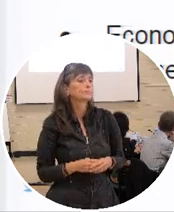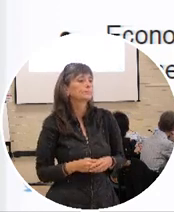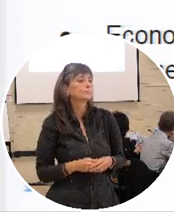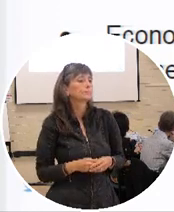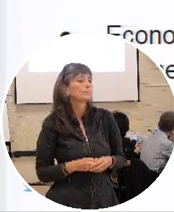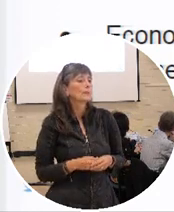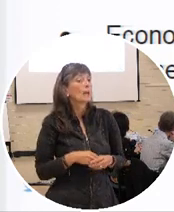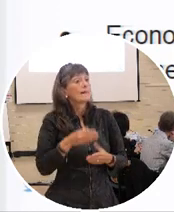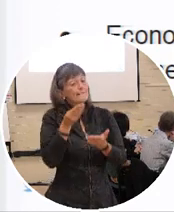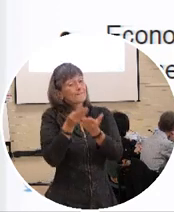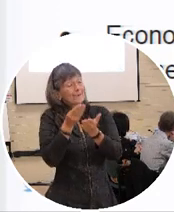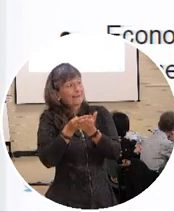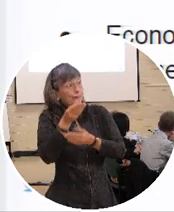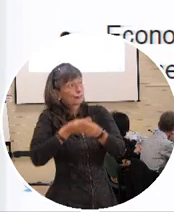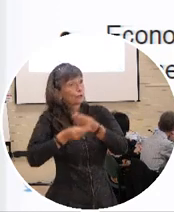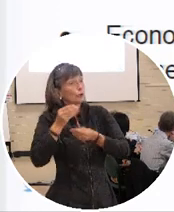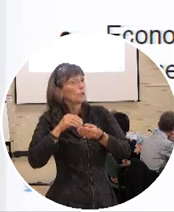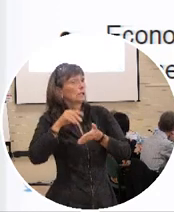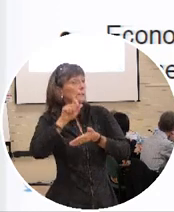financial literacy,